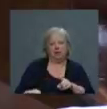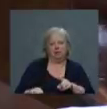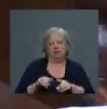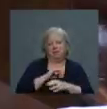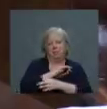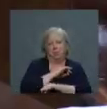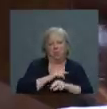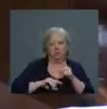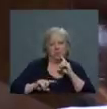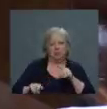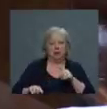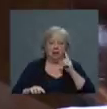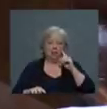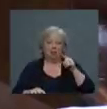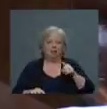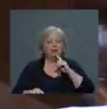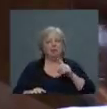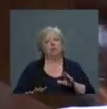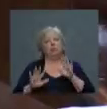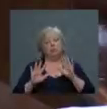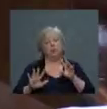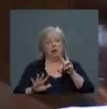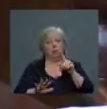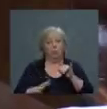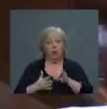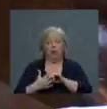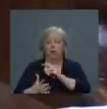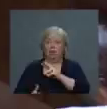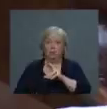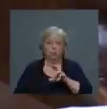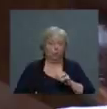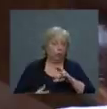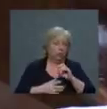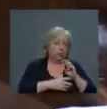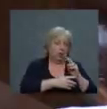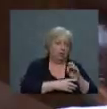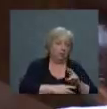I think this is a great way that Bruce and the mayor have